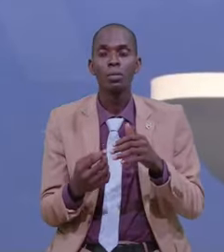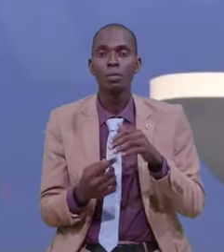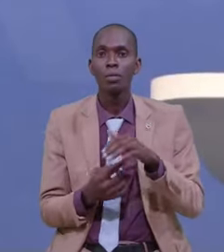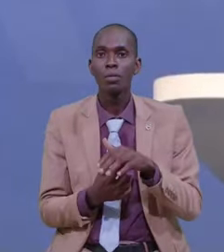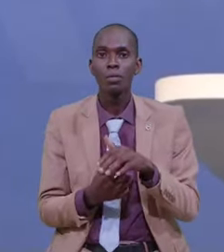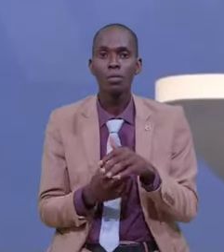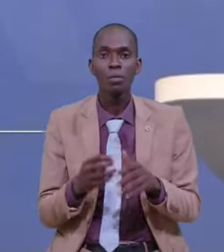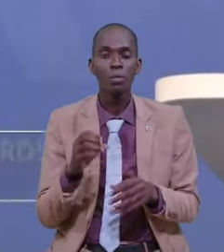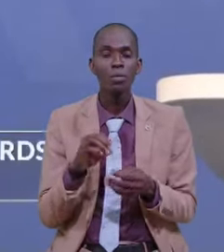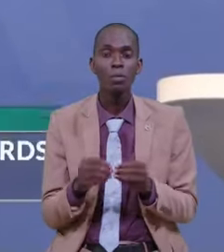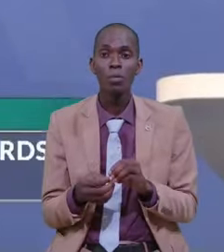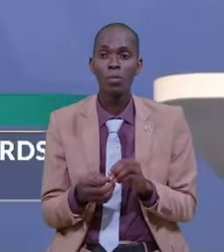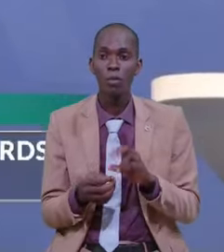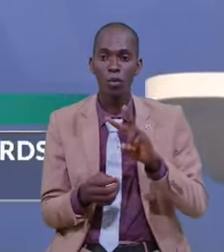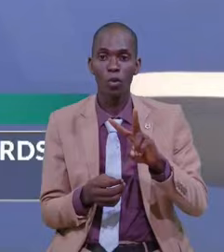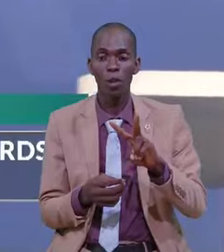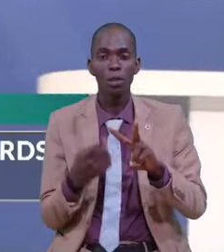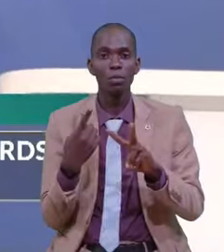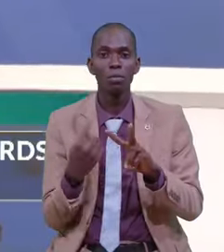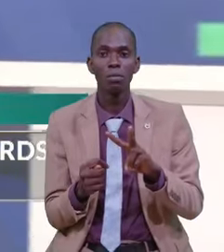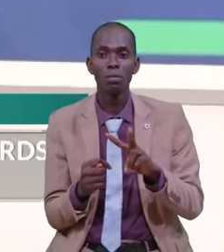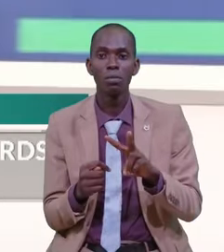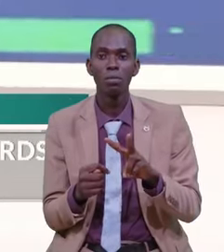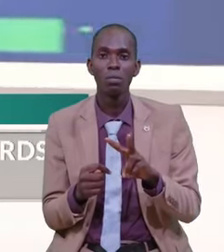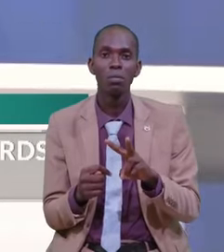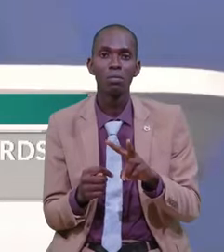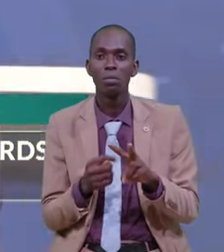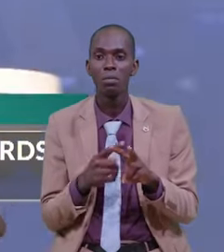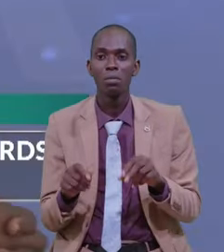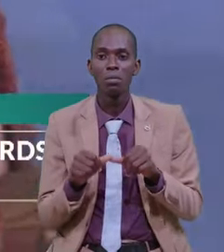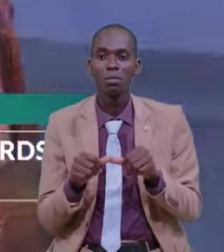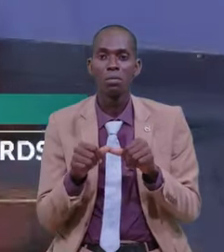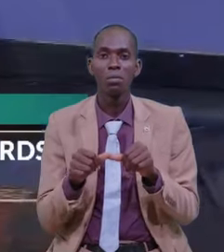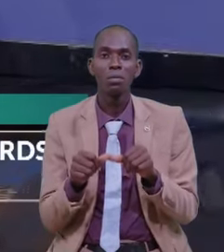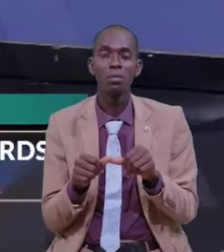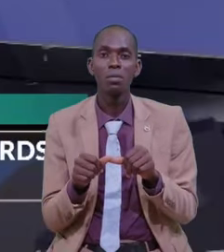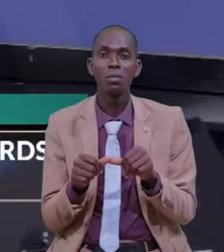the perseverance. Can we get anywhere without